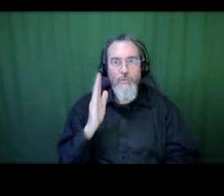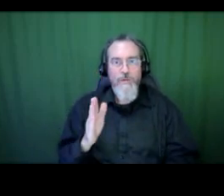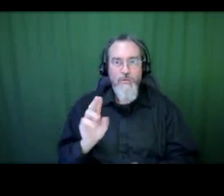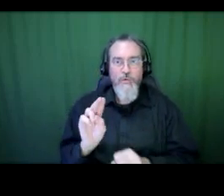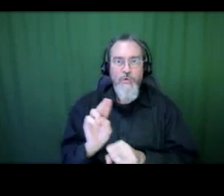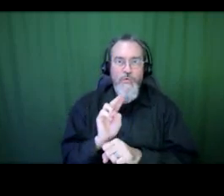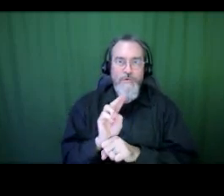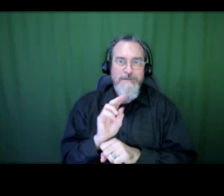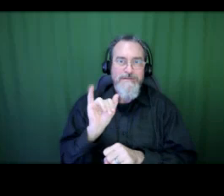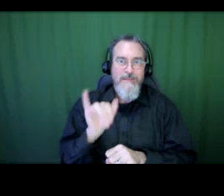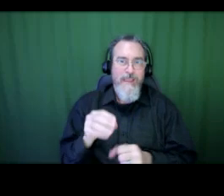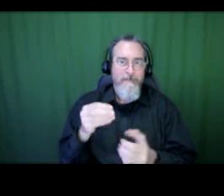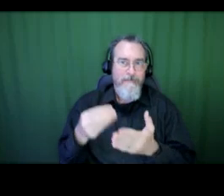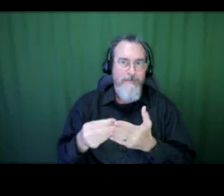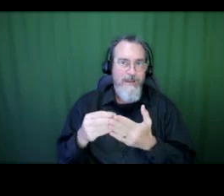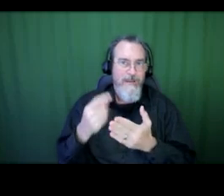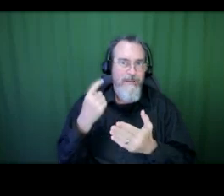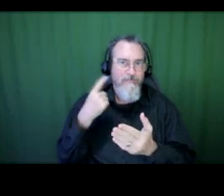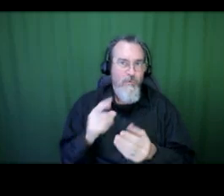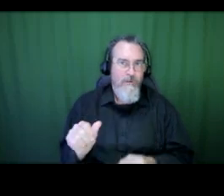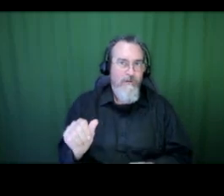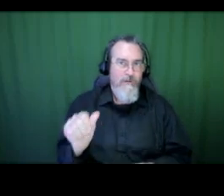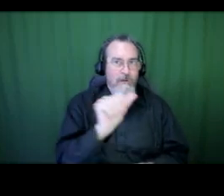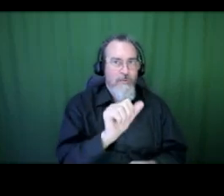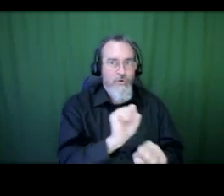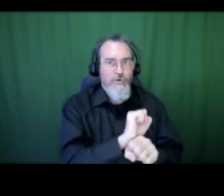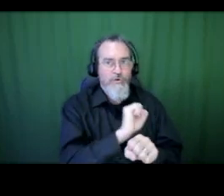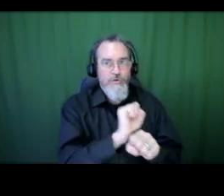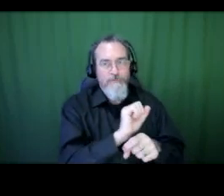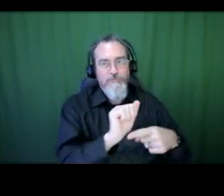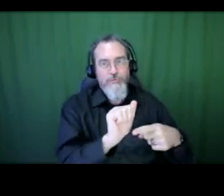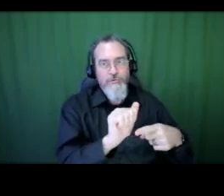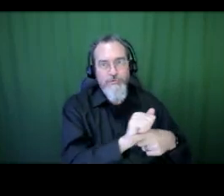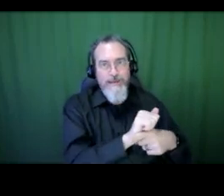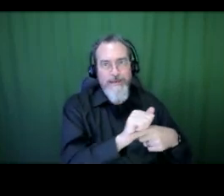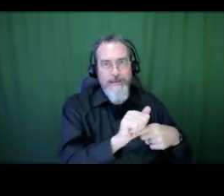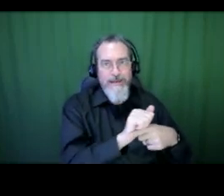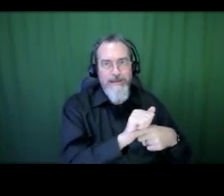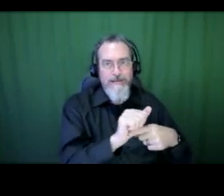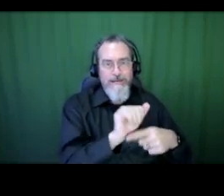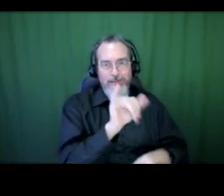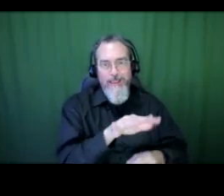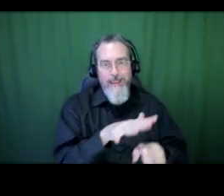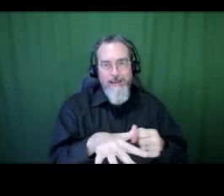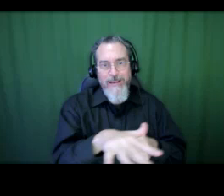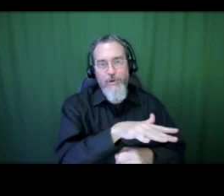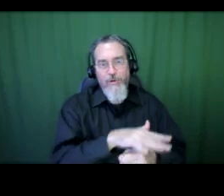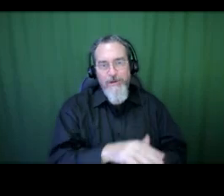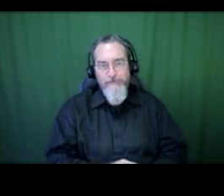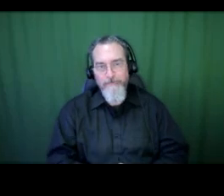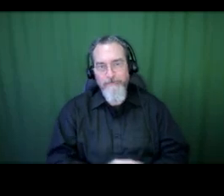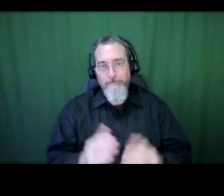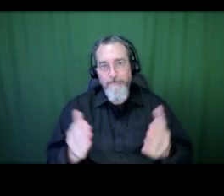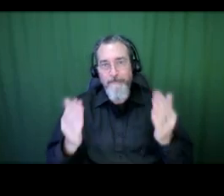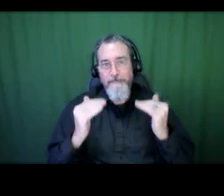of additional jobs in the climate sector where there's a gap. So next